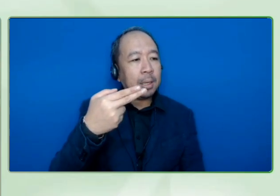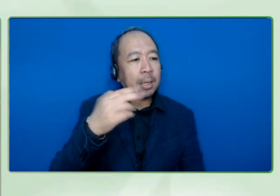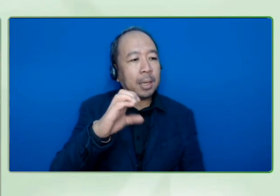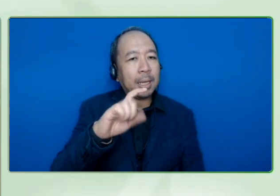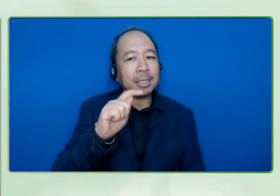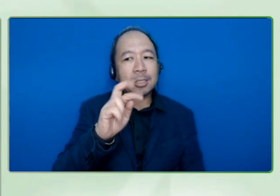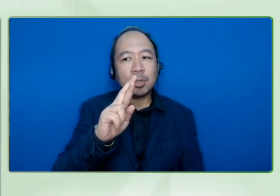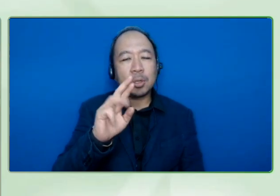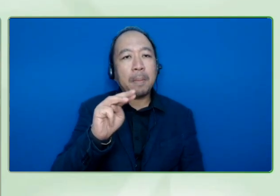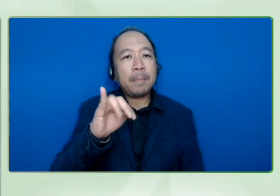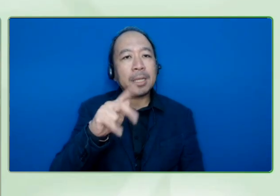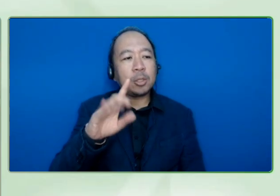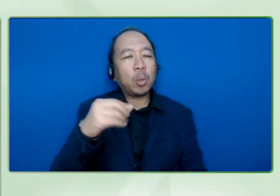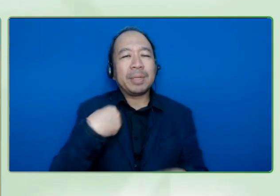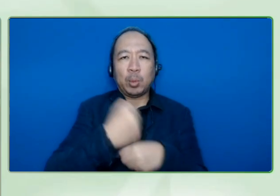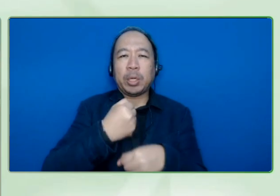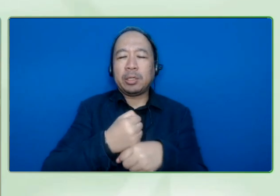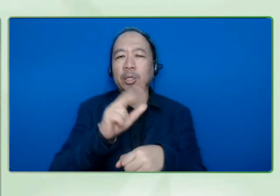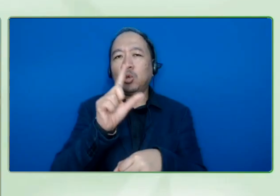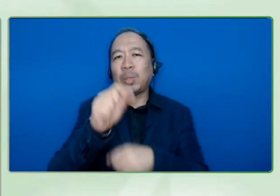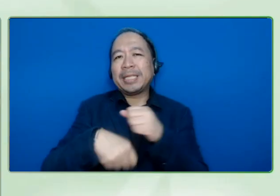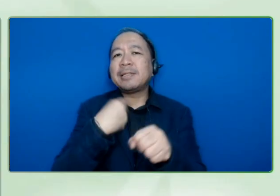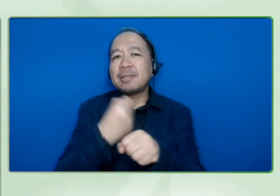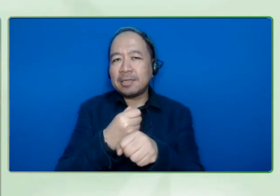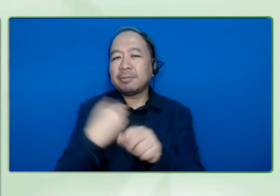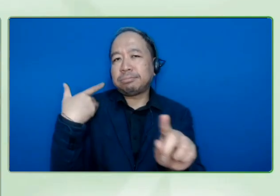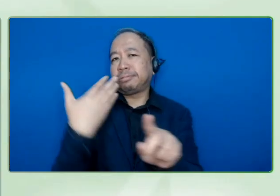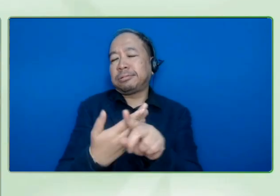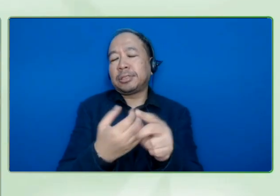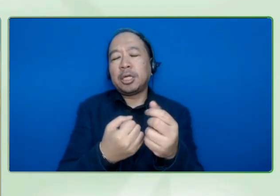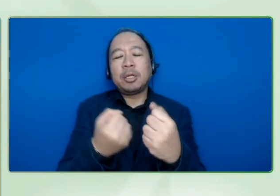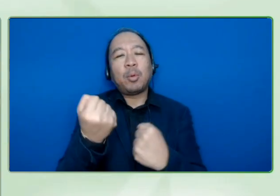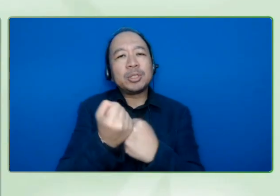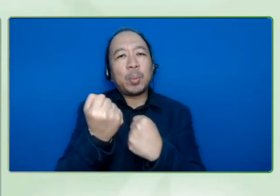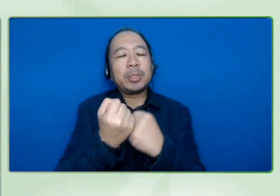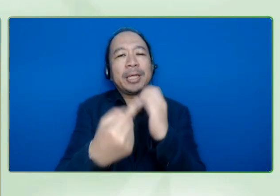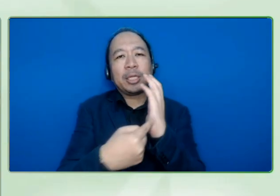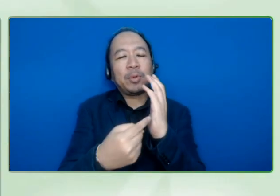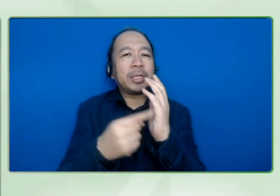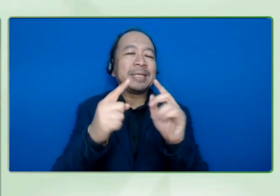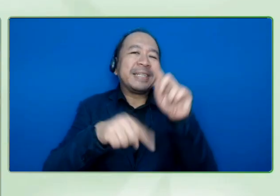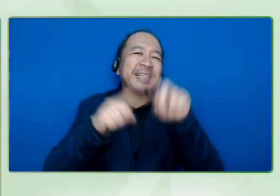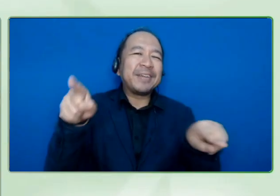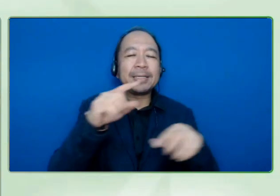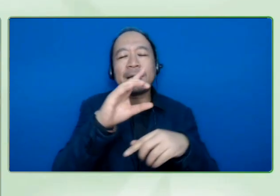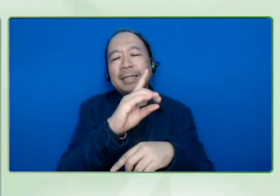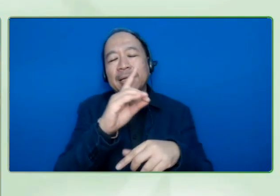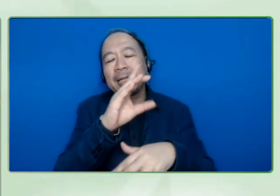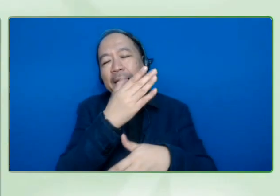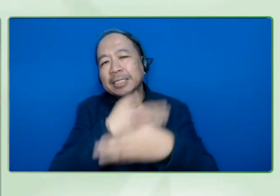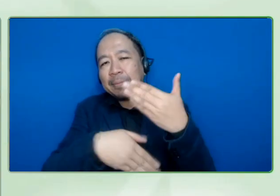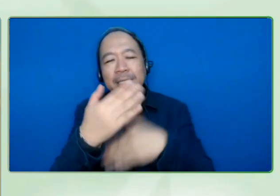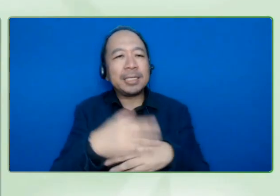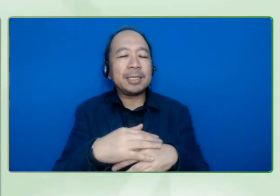assistive technology of all different types for physical disability, speech disability, communication disorders. And then I